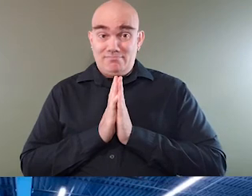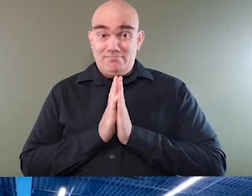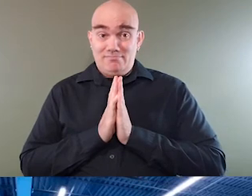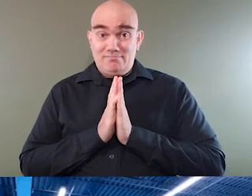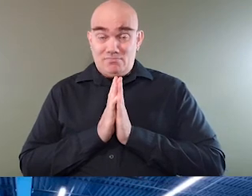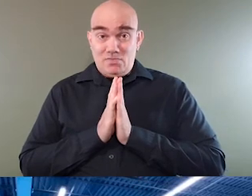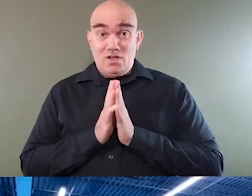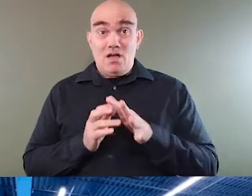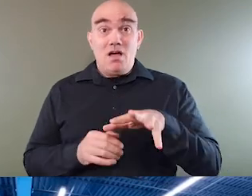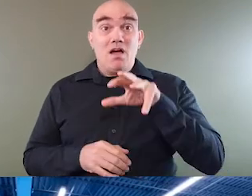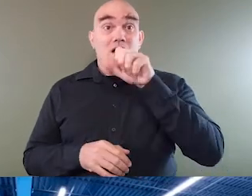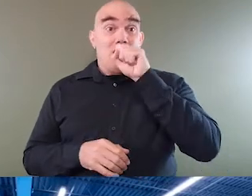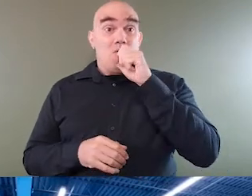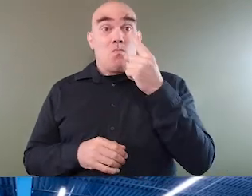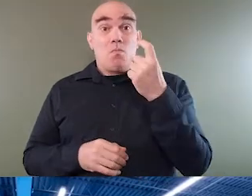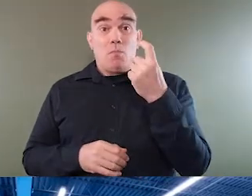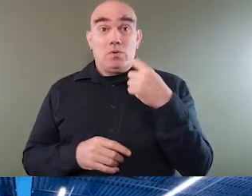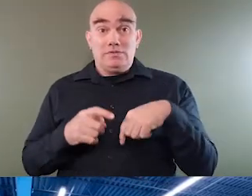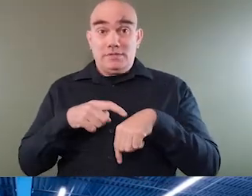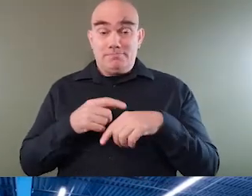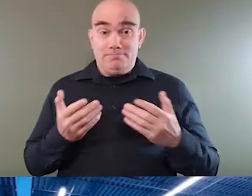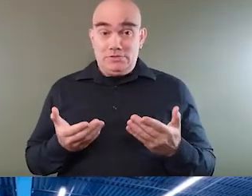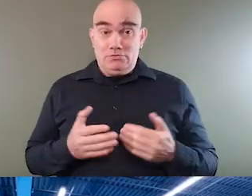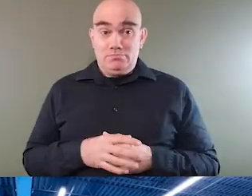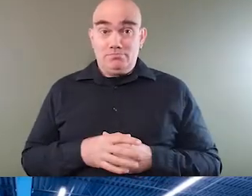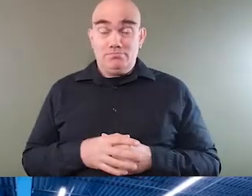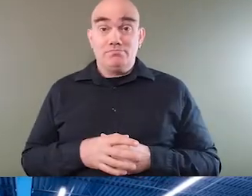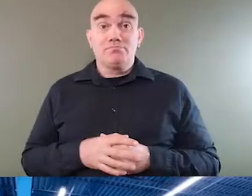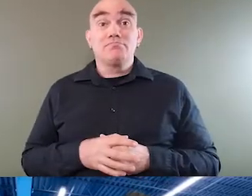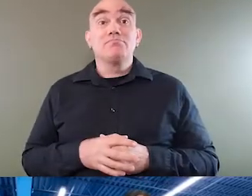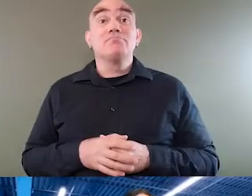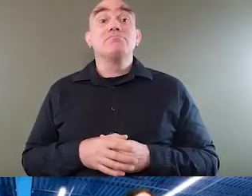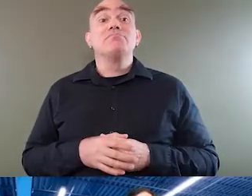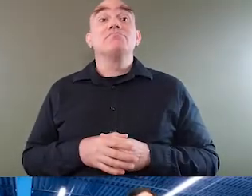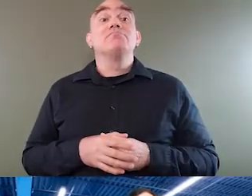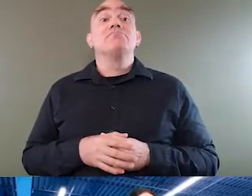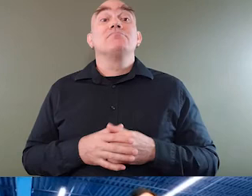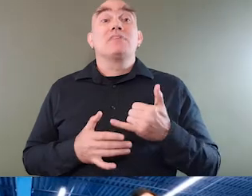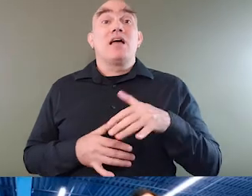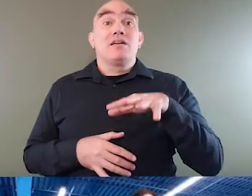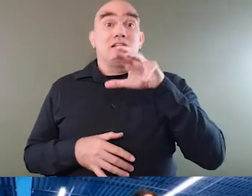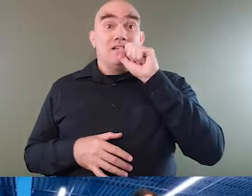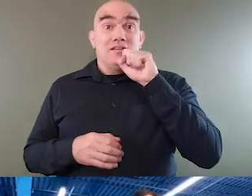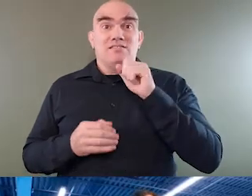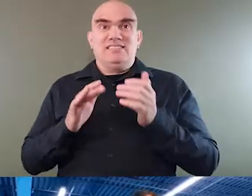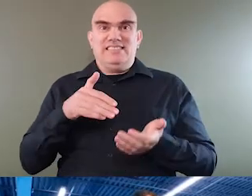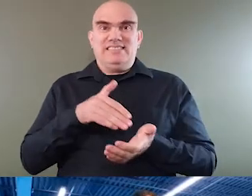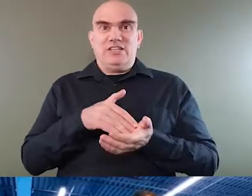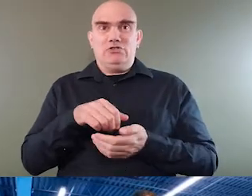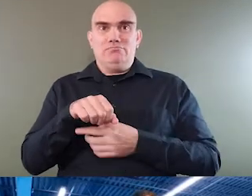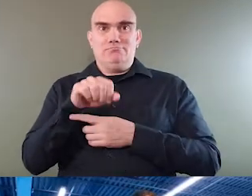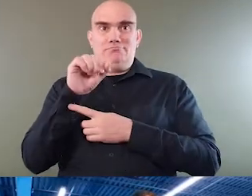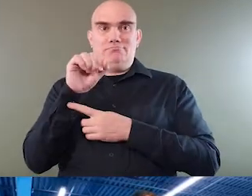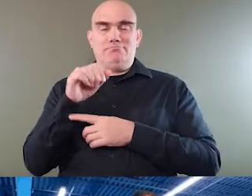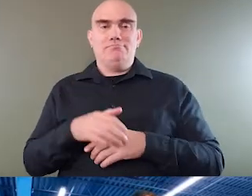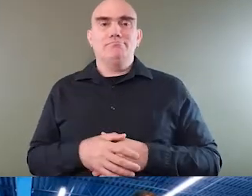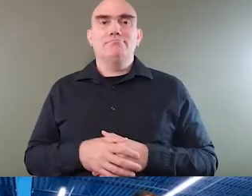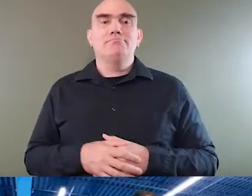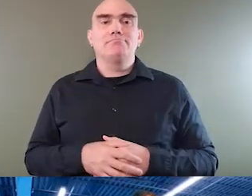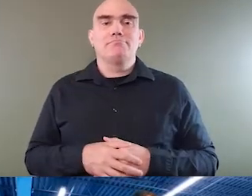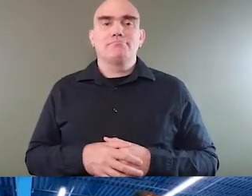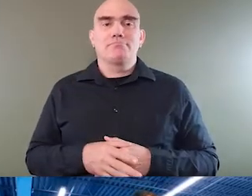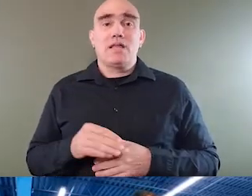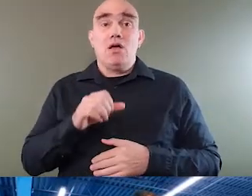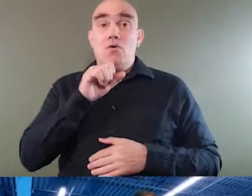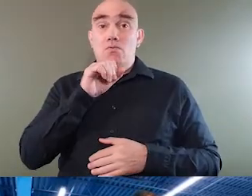Inhale one more time here. Inhale, come back to center. And exhale, yes,